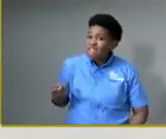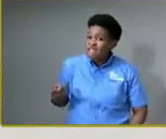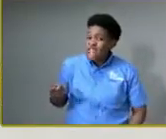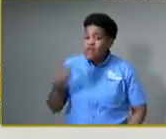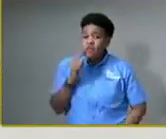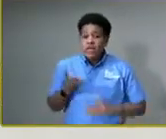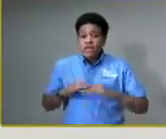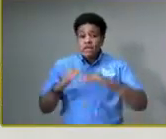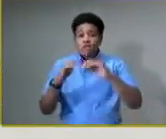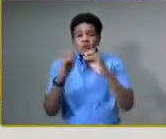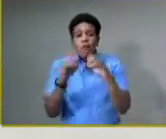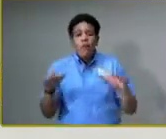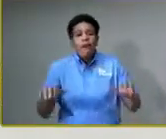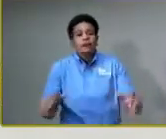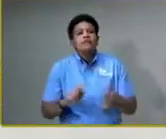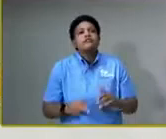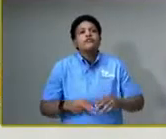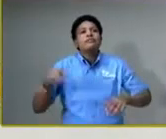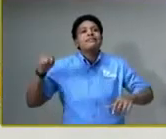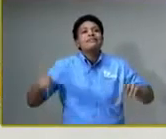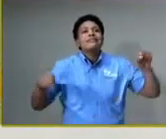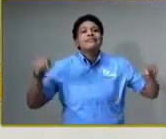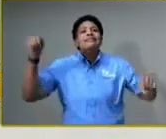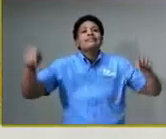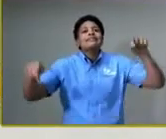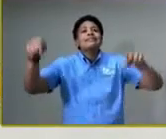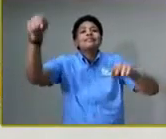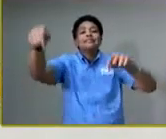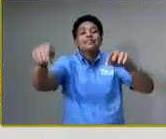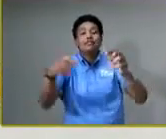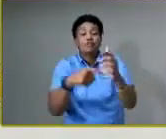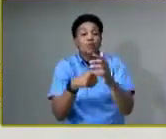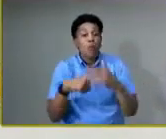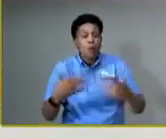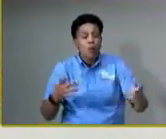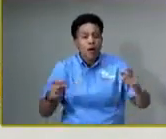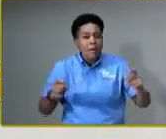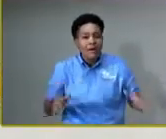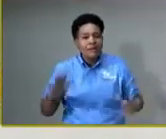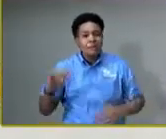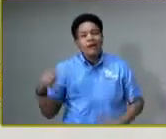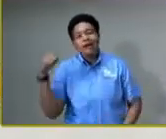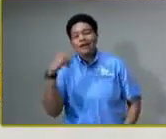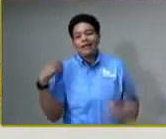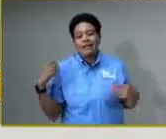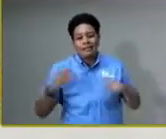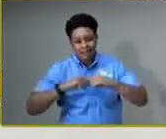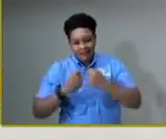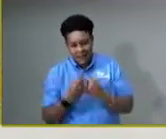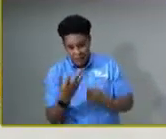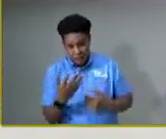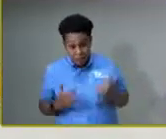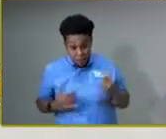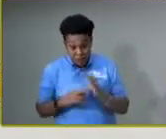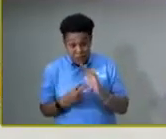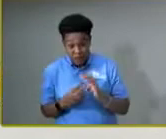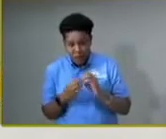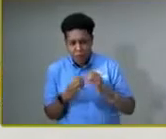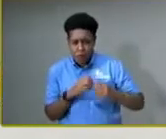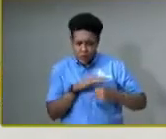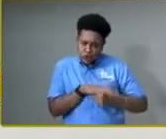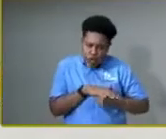means more active cases require management by the health team, which means more